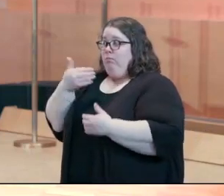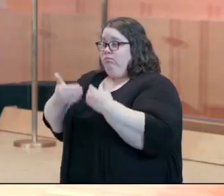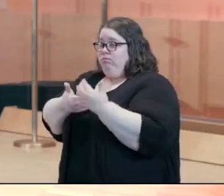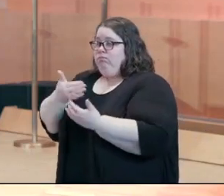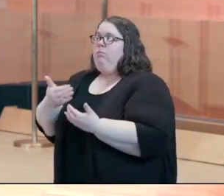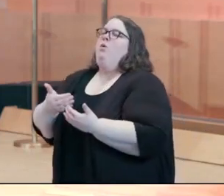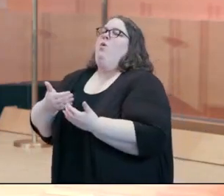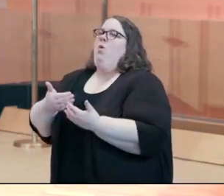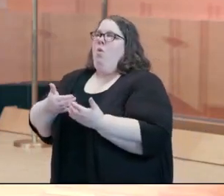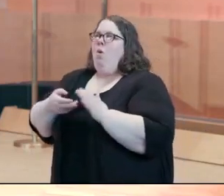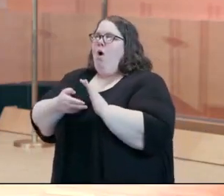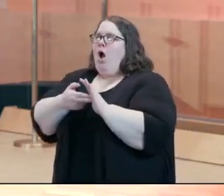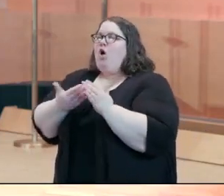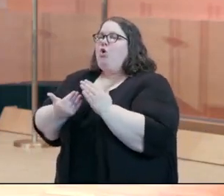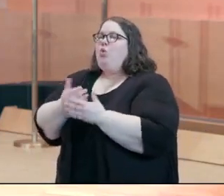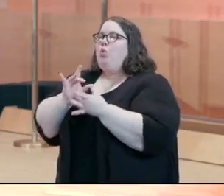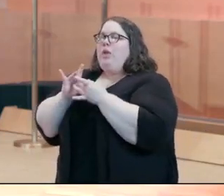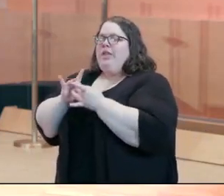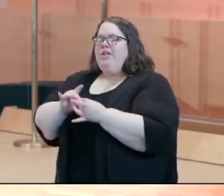just like you.